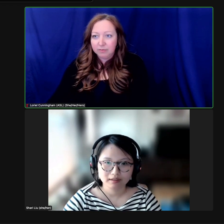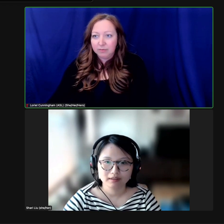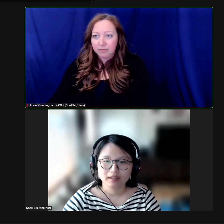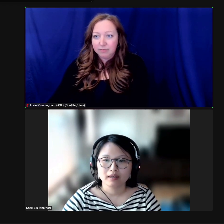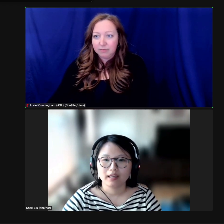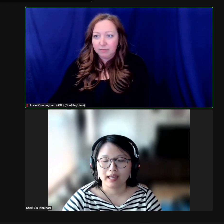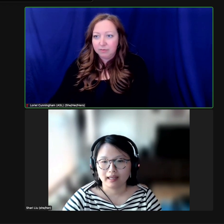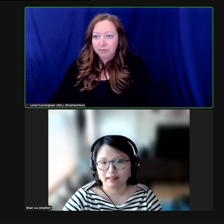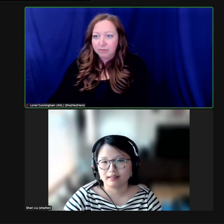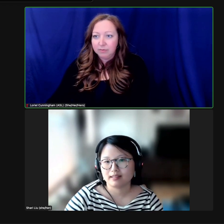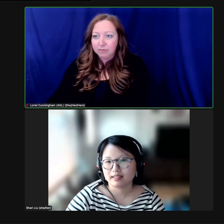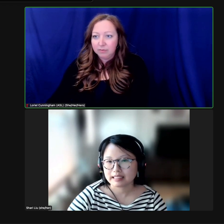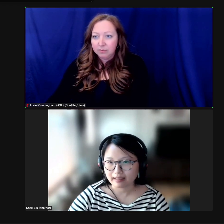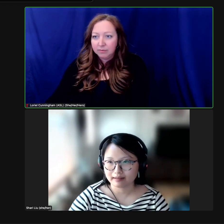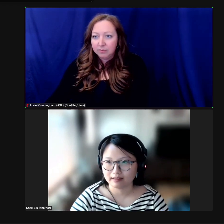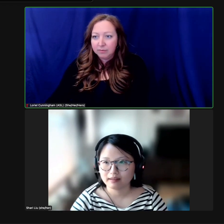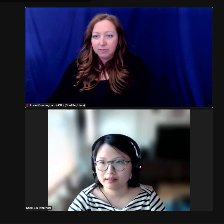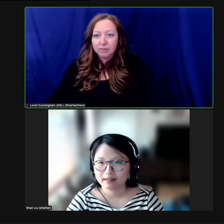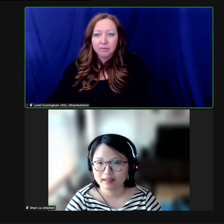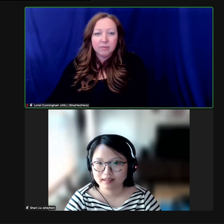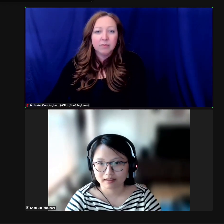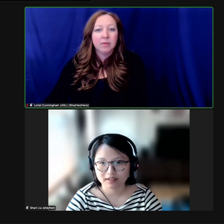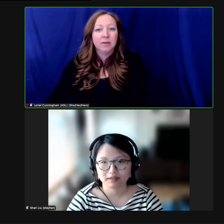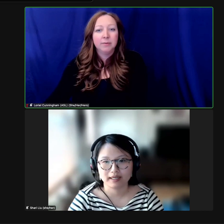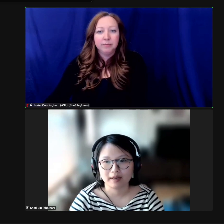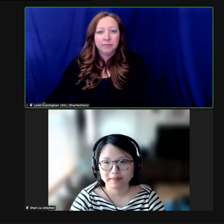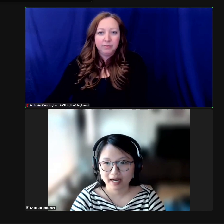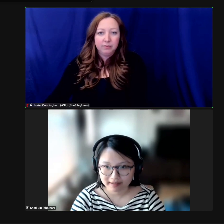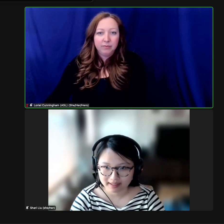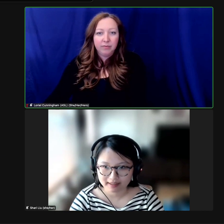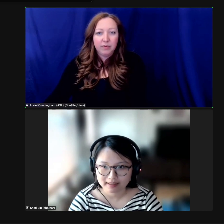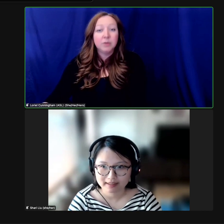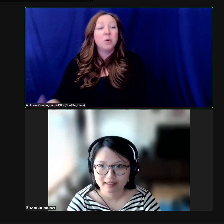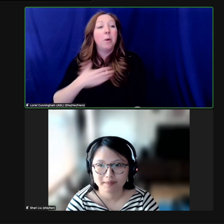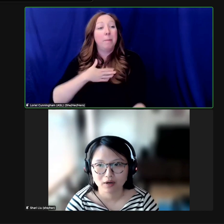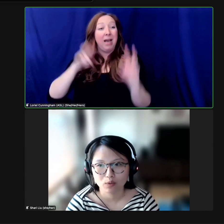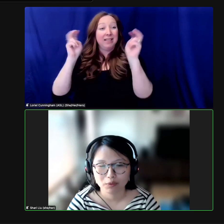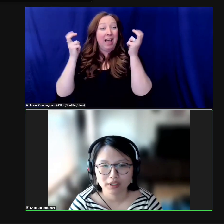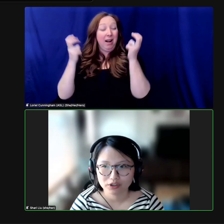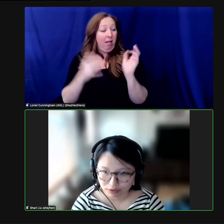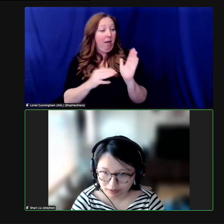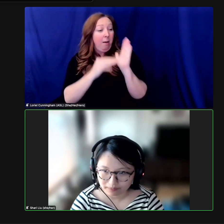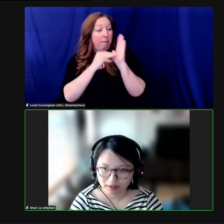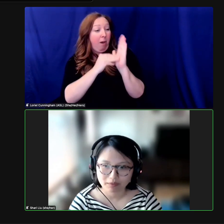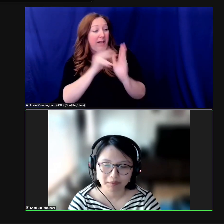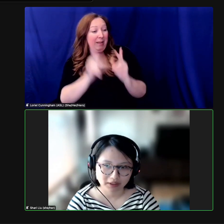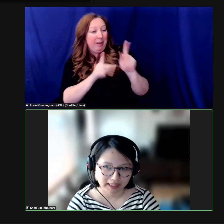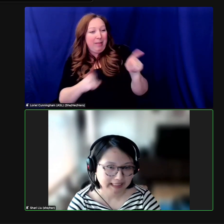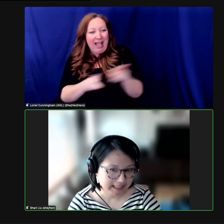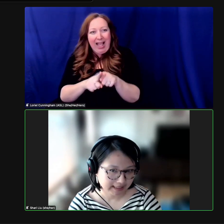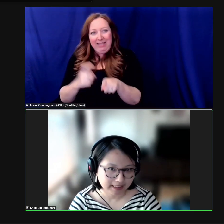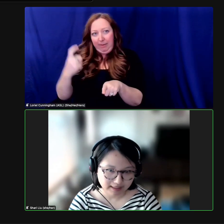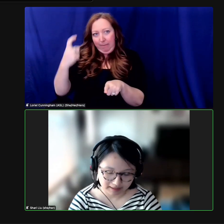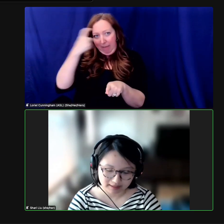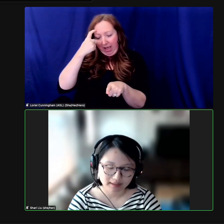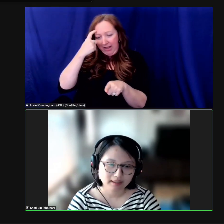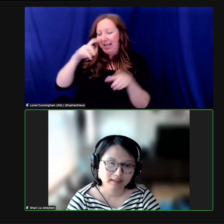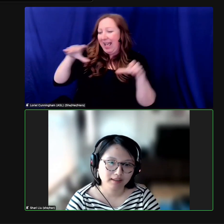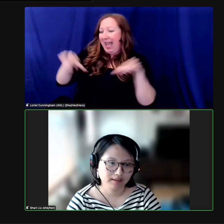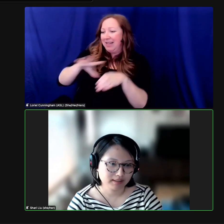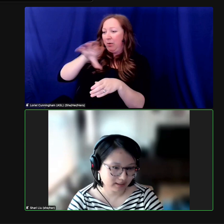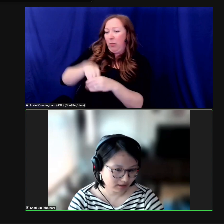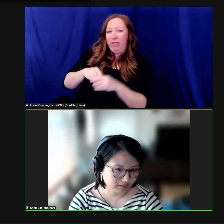World. And this title is also a hypothesis about what we do when we look at a scene like